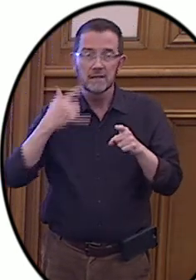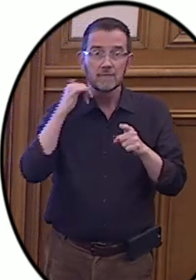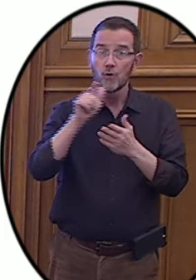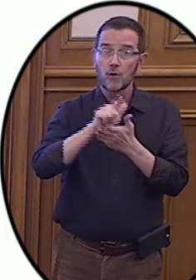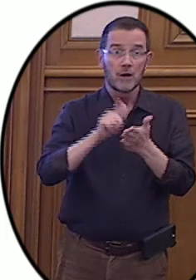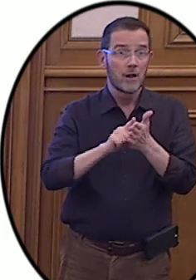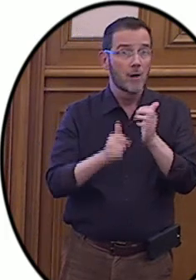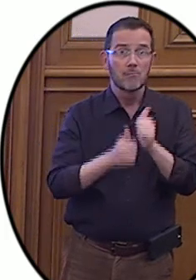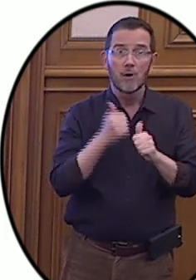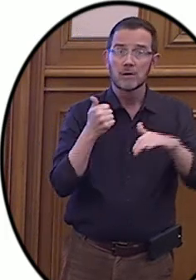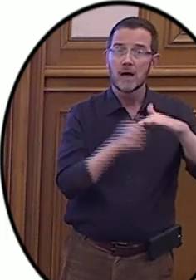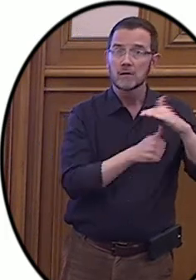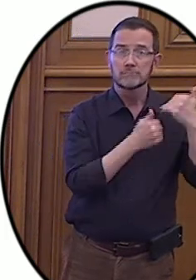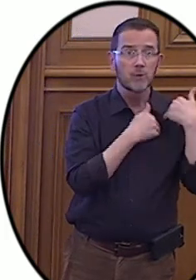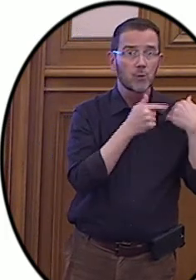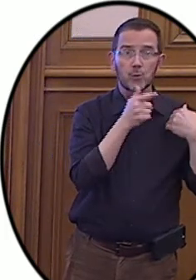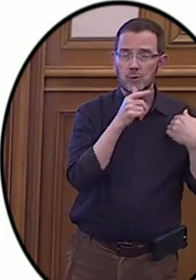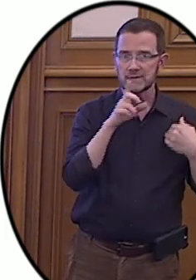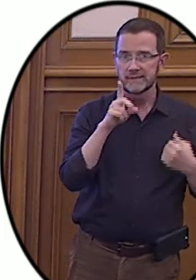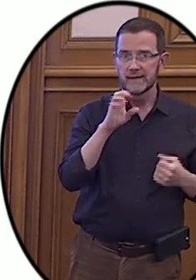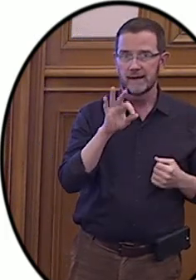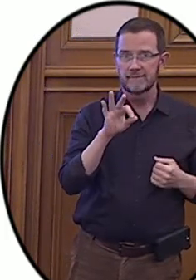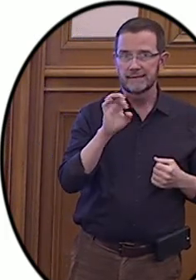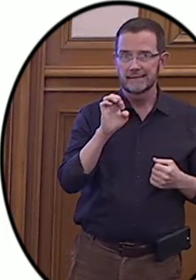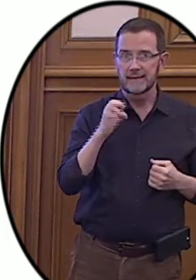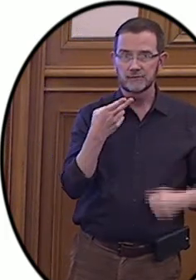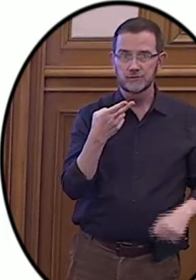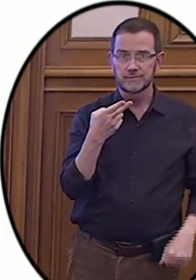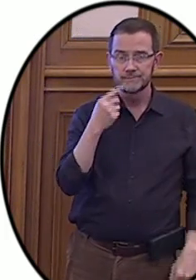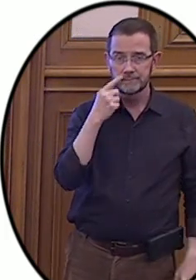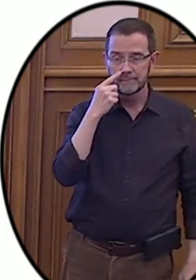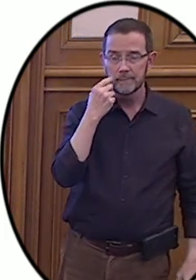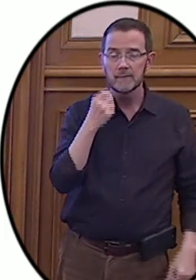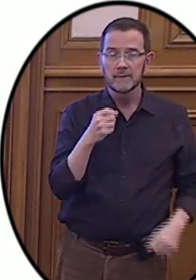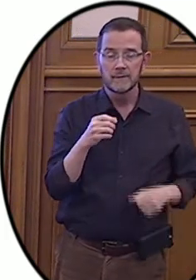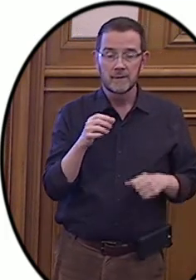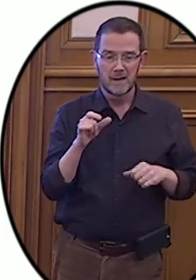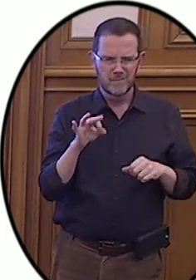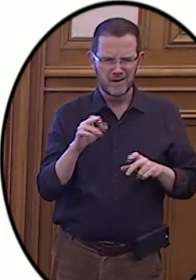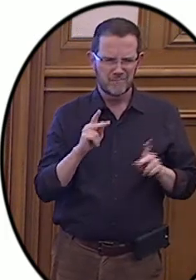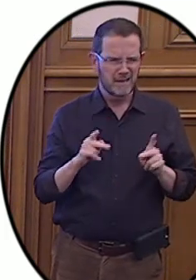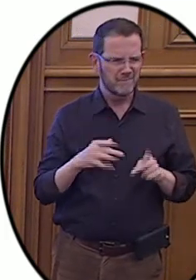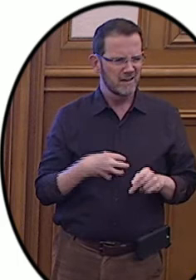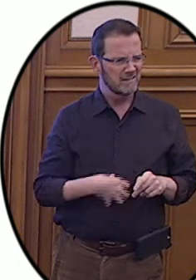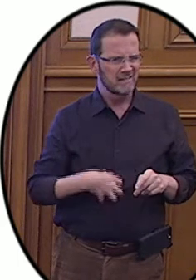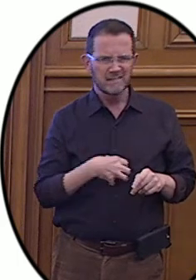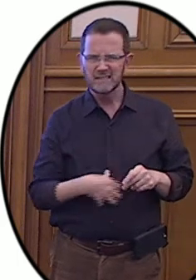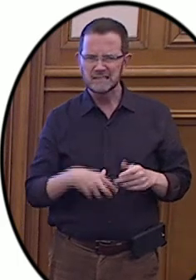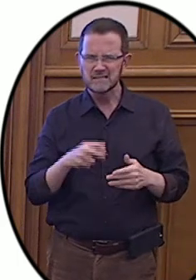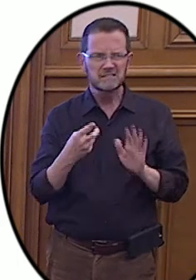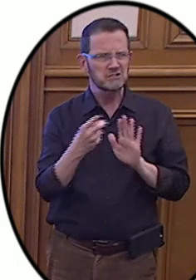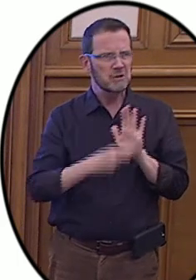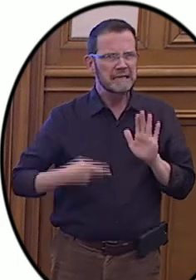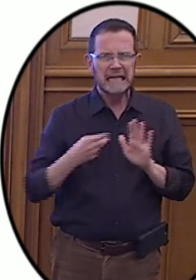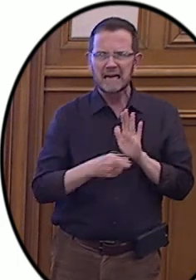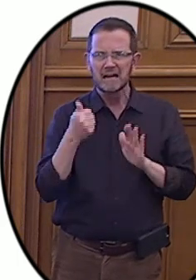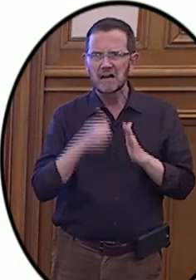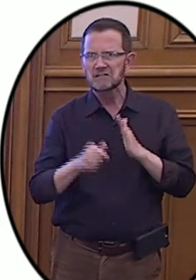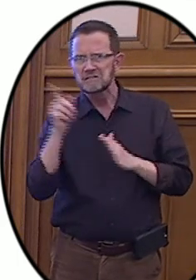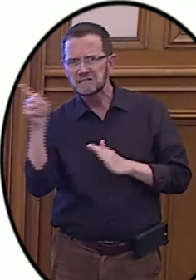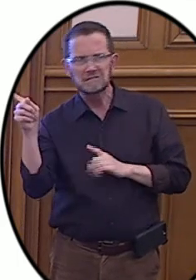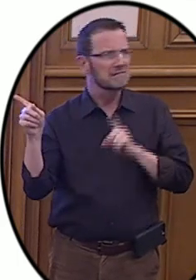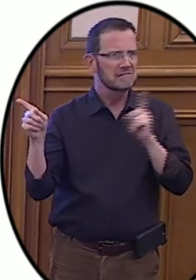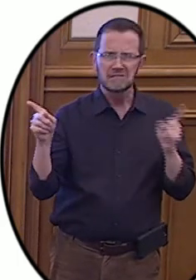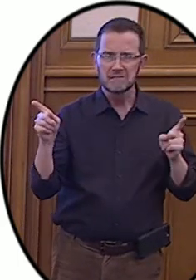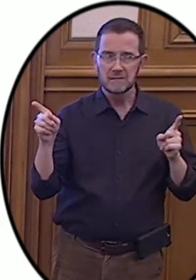by DFEH. But individuals who have a claim under either of those laws can also file a lawsuit in